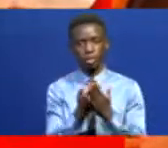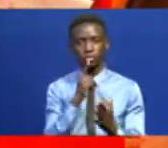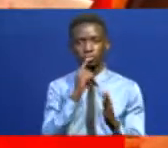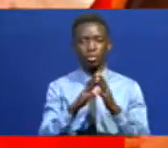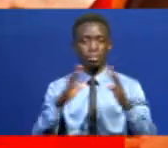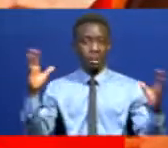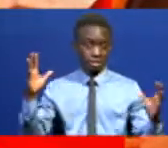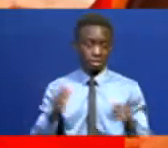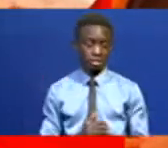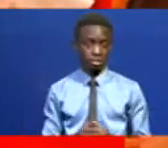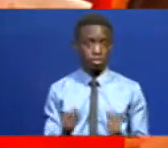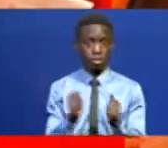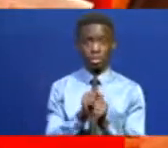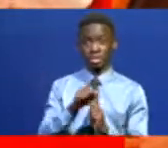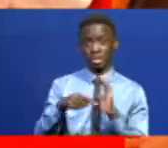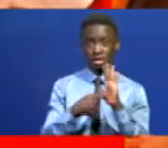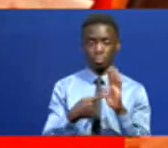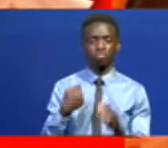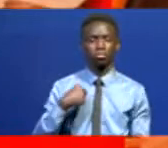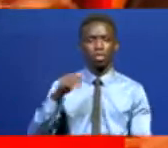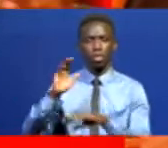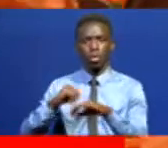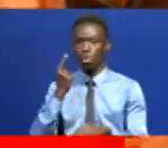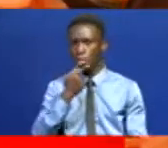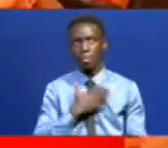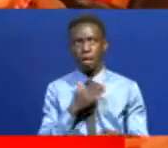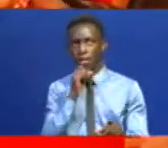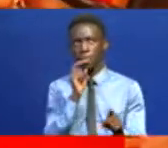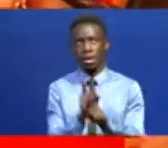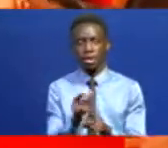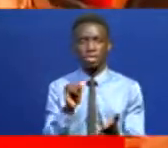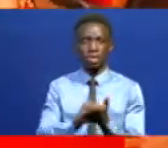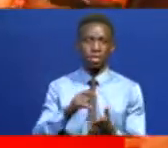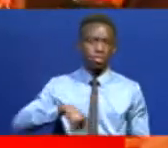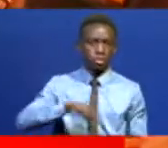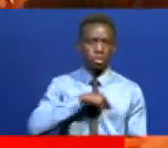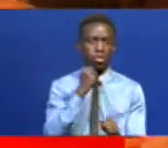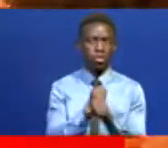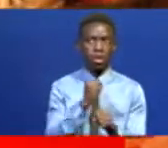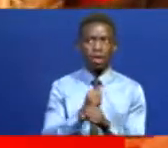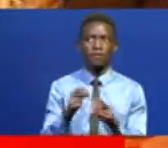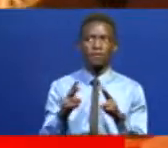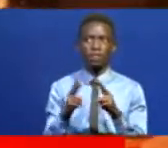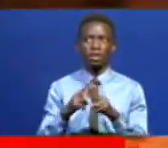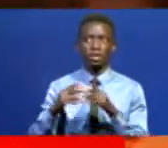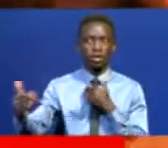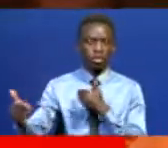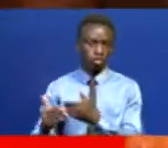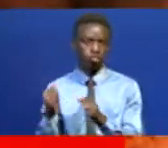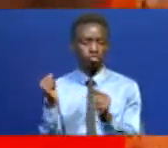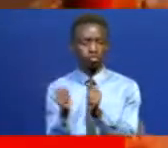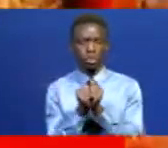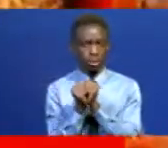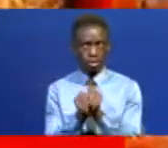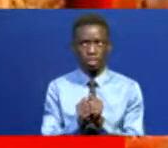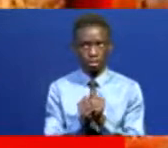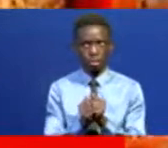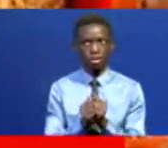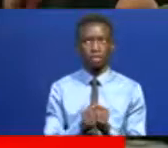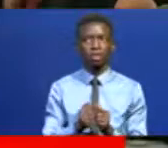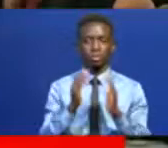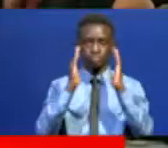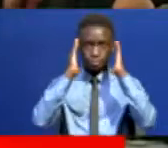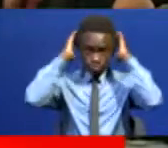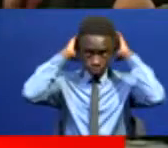Your Excellency, I want to call my brother that we are working very, very closely together, Apabu